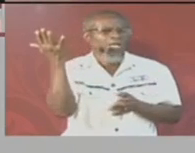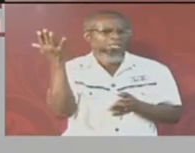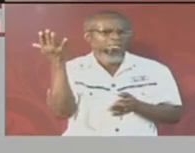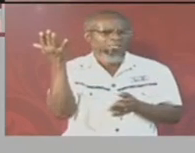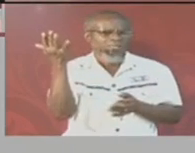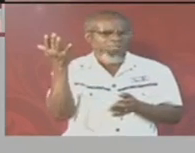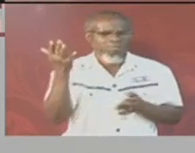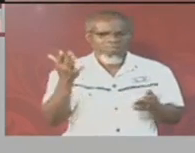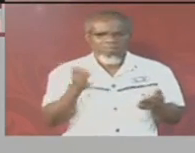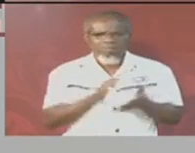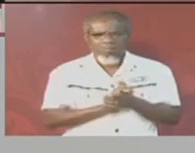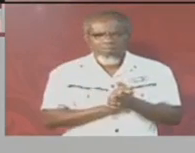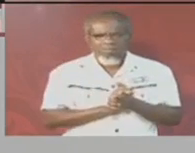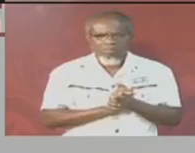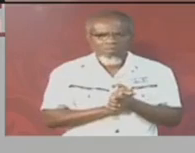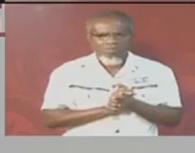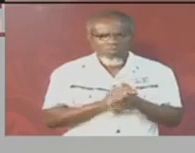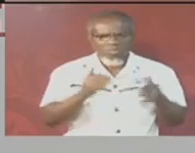the controlled